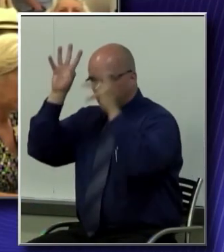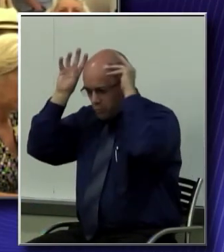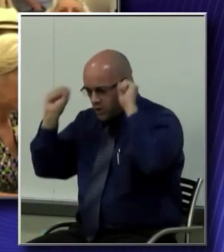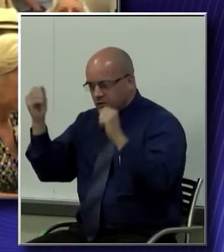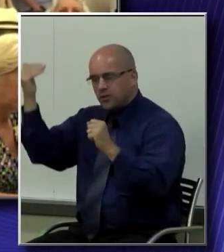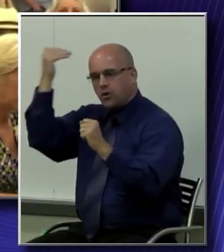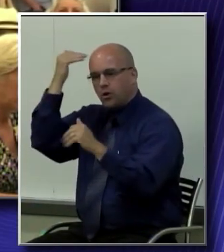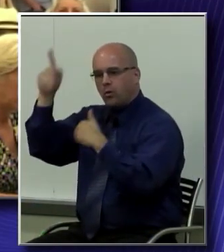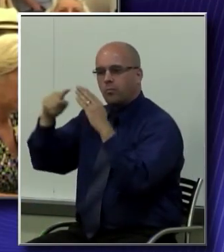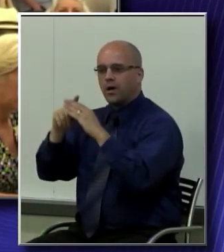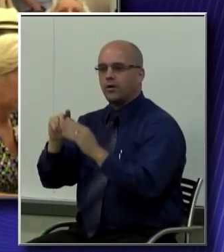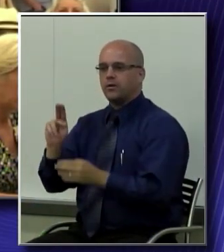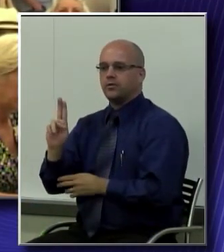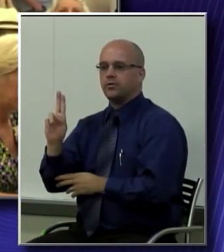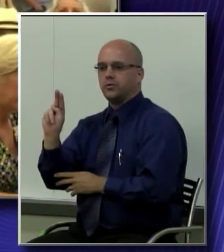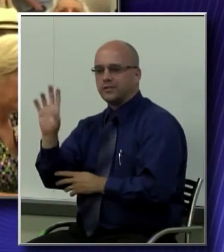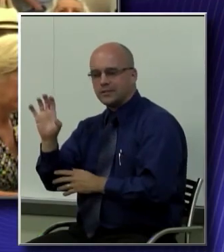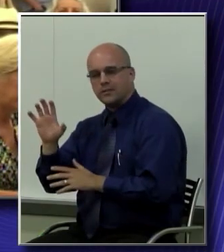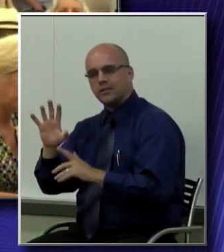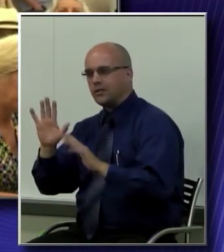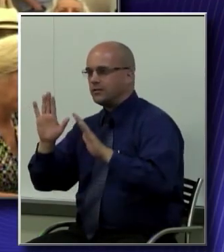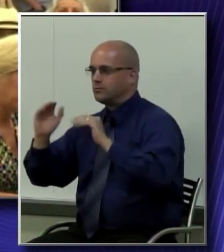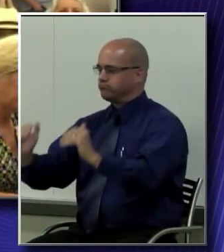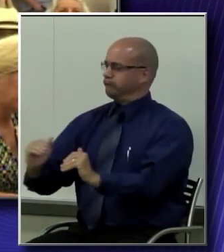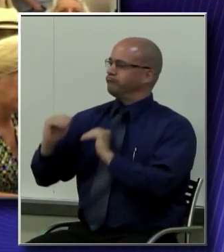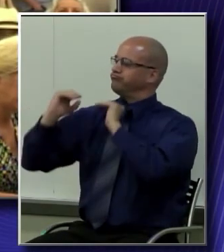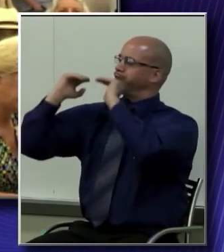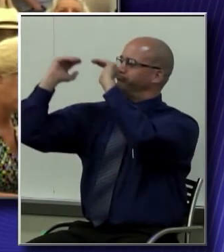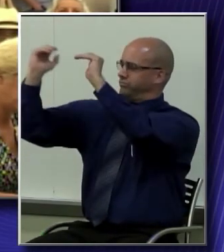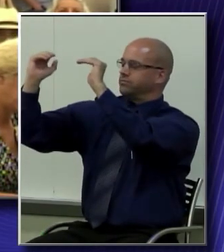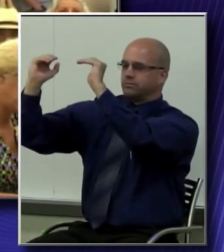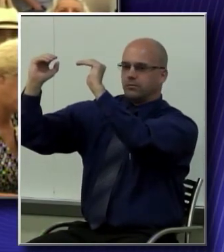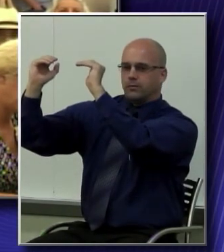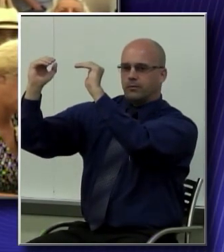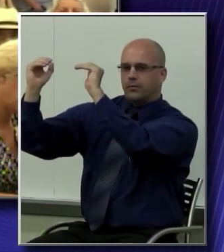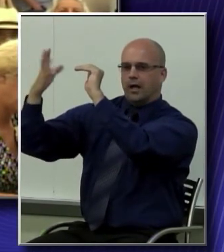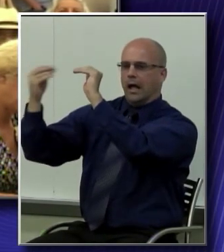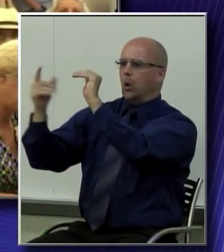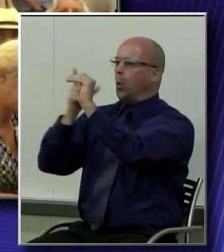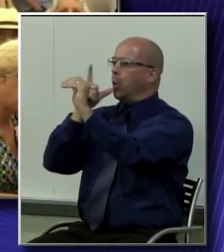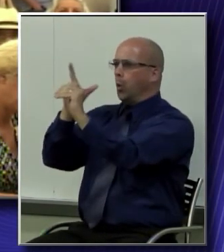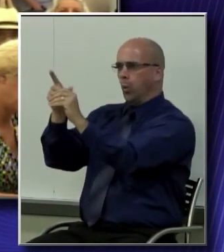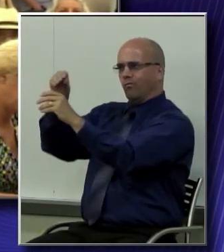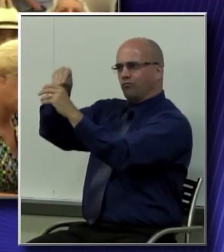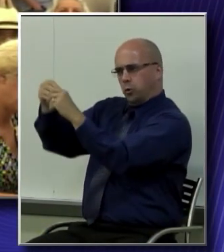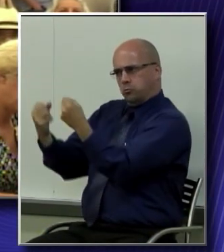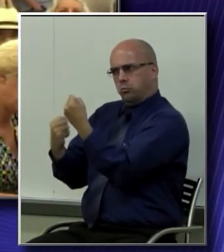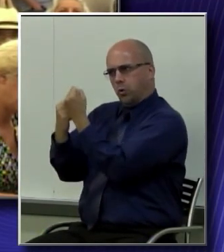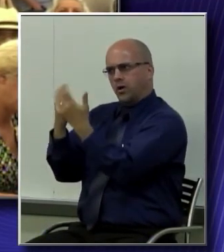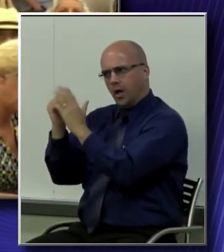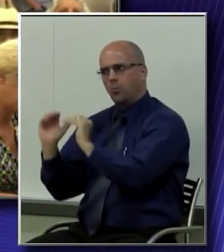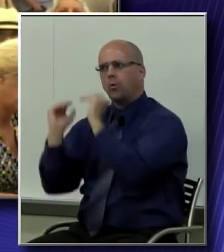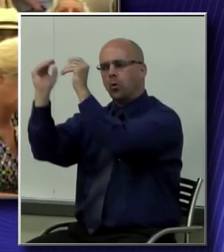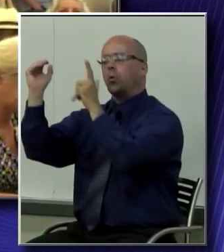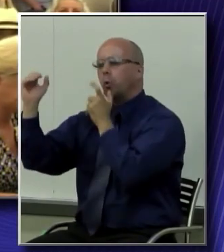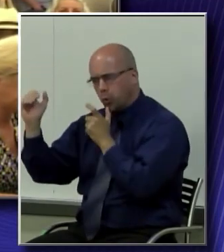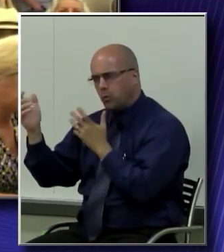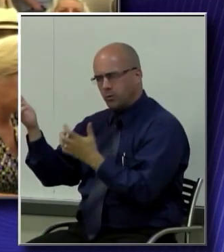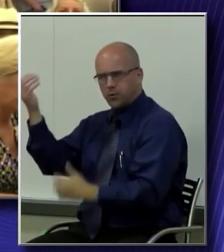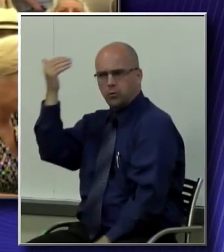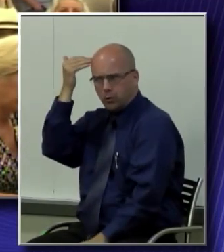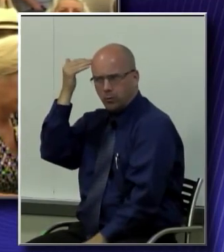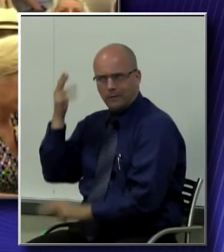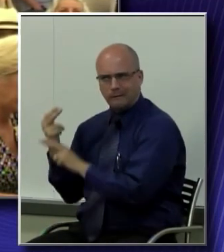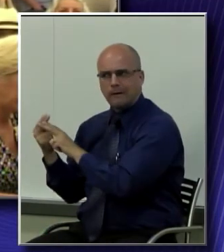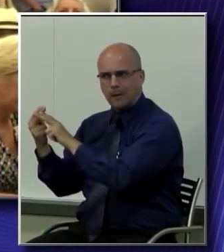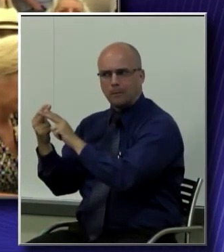greatness and actually be able to articulate it and who was involved in that. I'd like them to know what a university